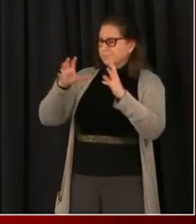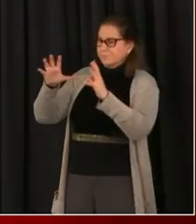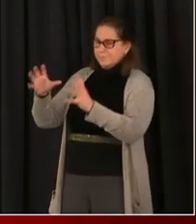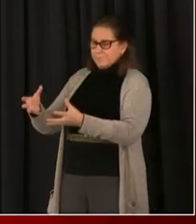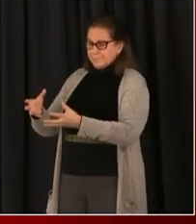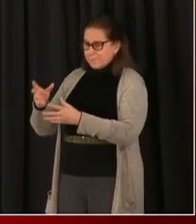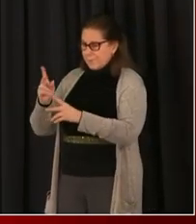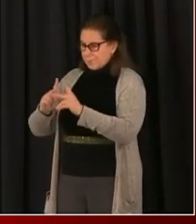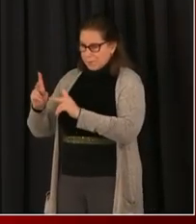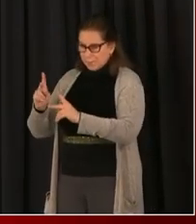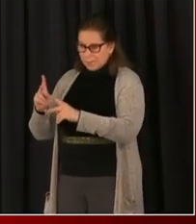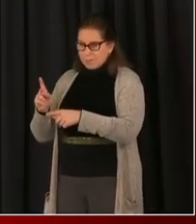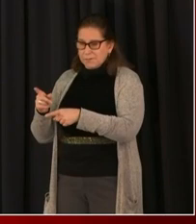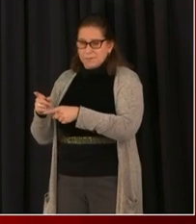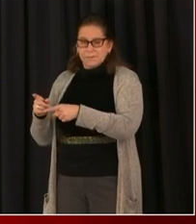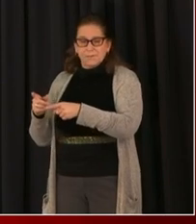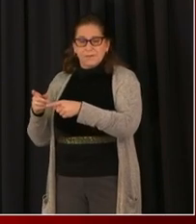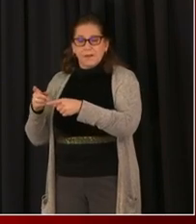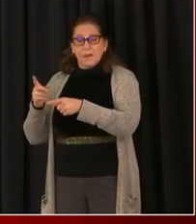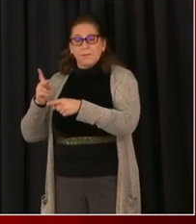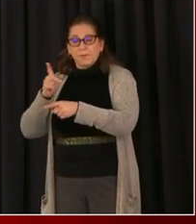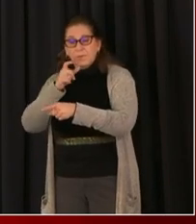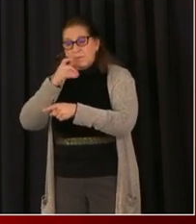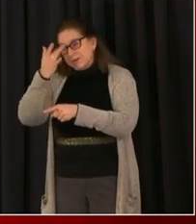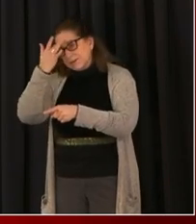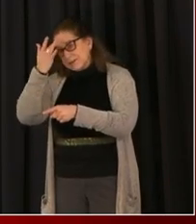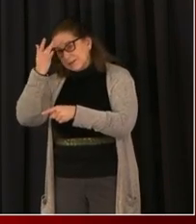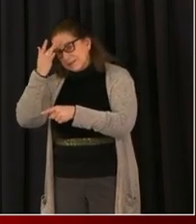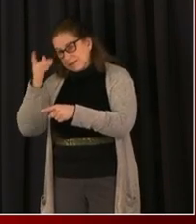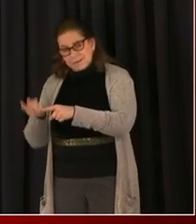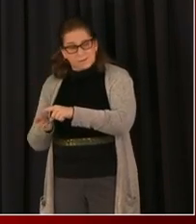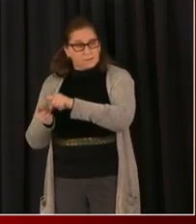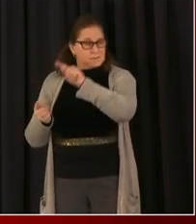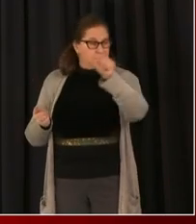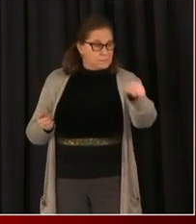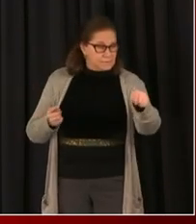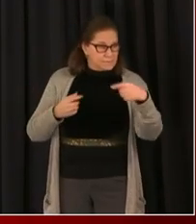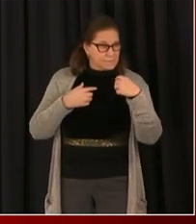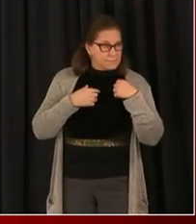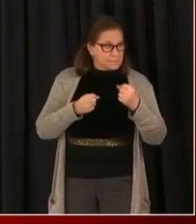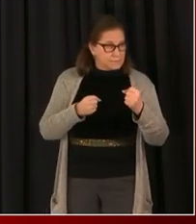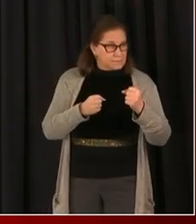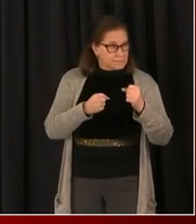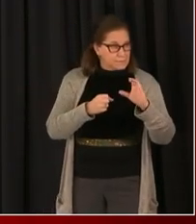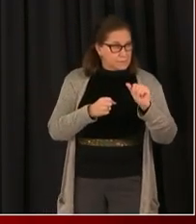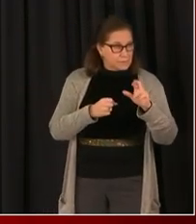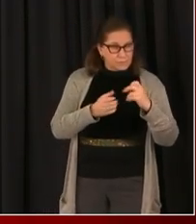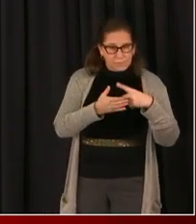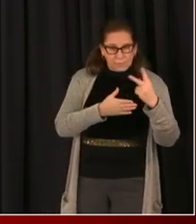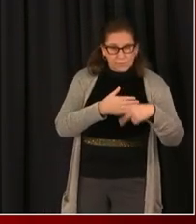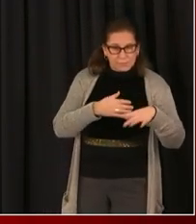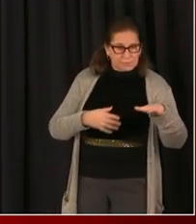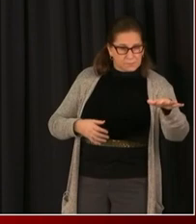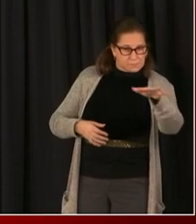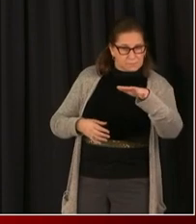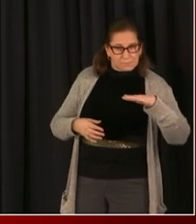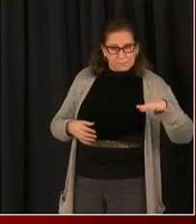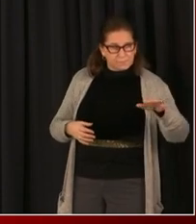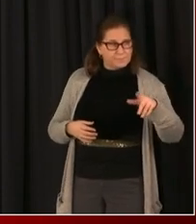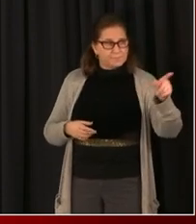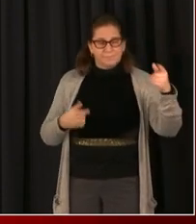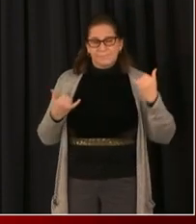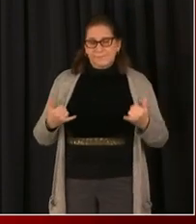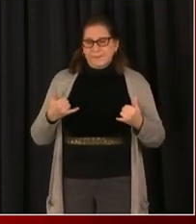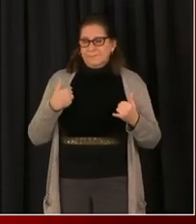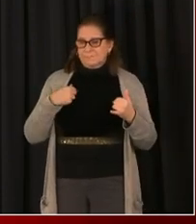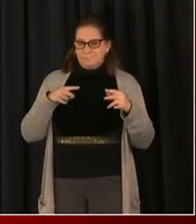low and allow the operators of healthcare facilities to have the workforce that they need. The thing that we've done now, and what's